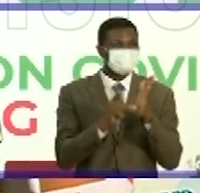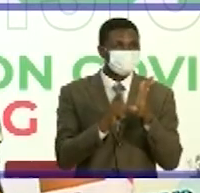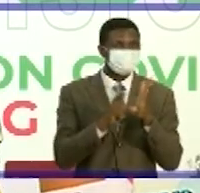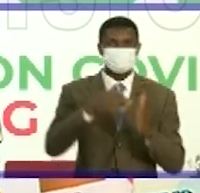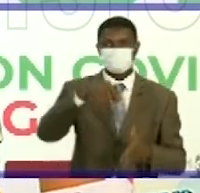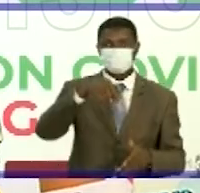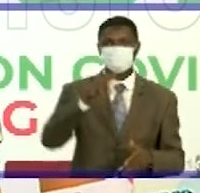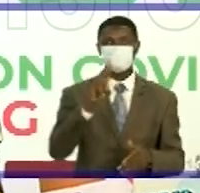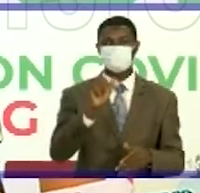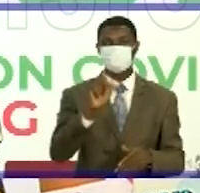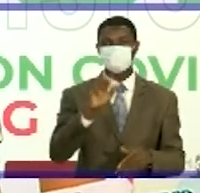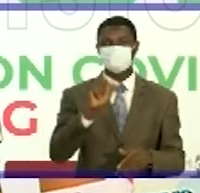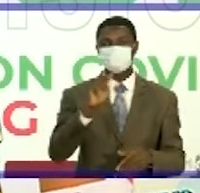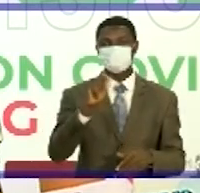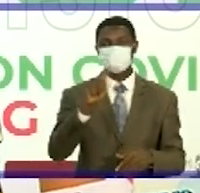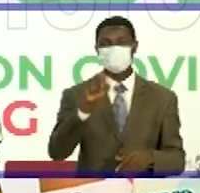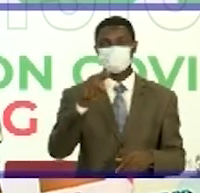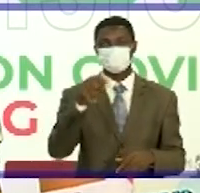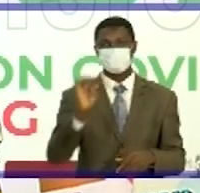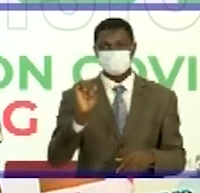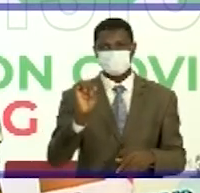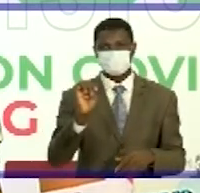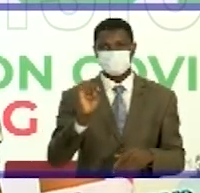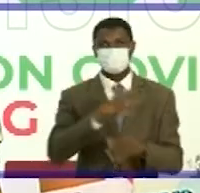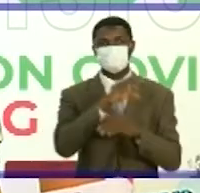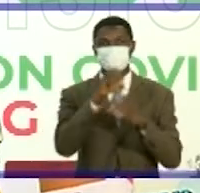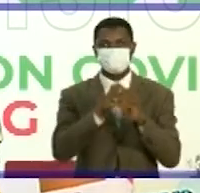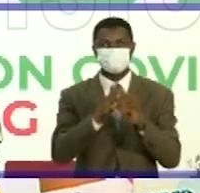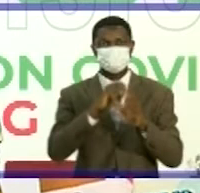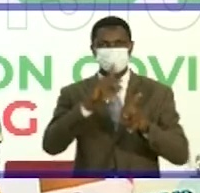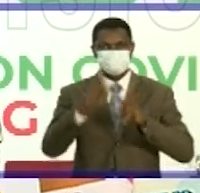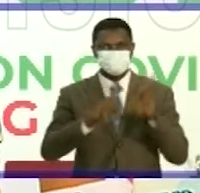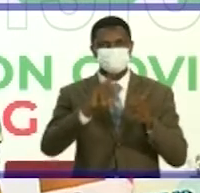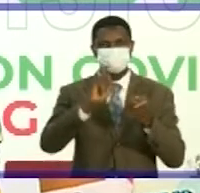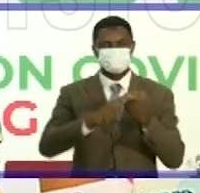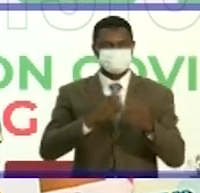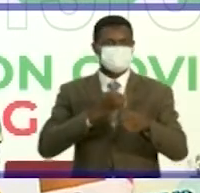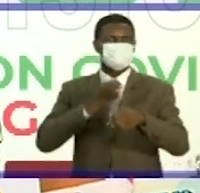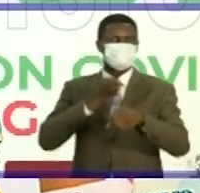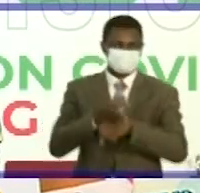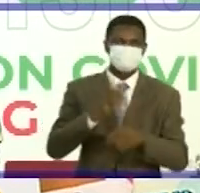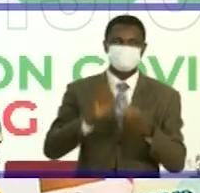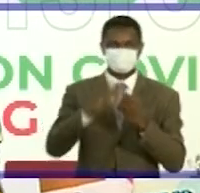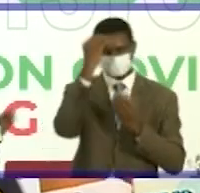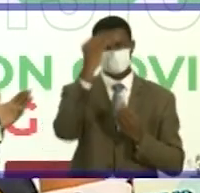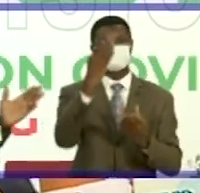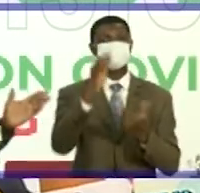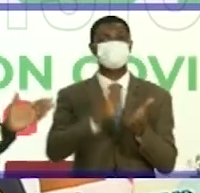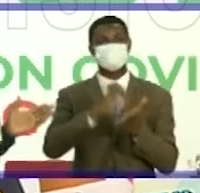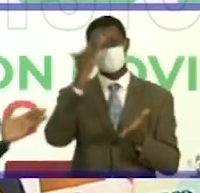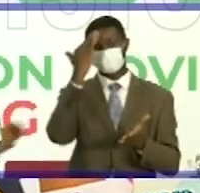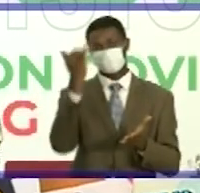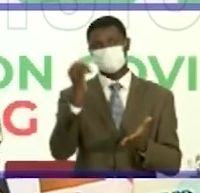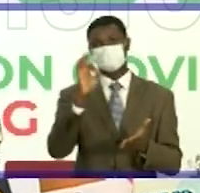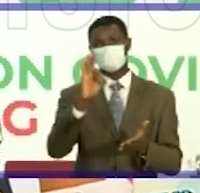of penalties and enforcement. And that's why, like for FCT, they sit at the